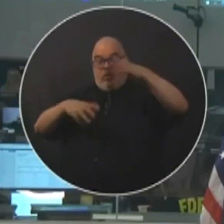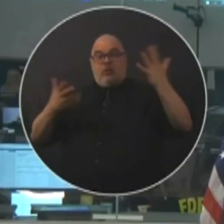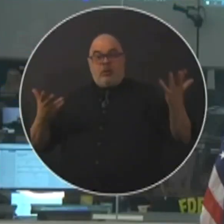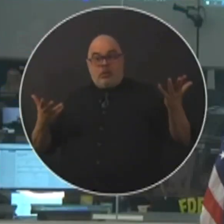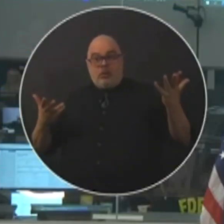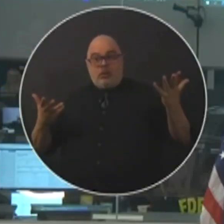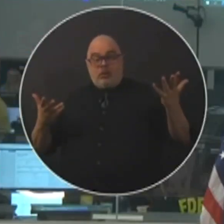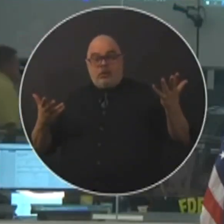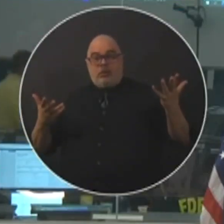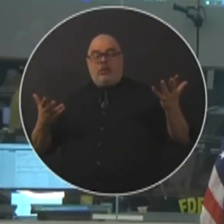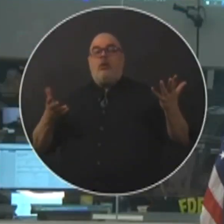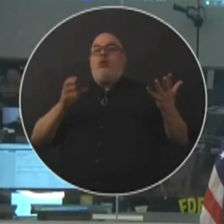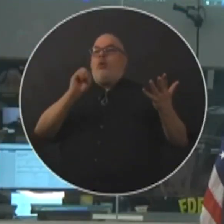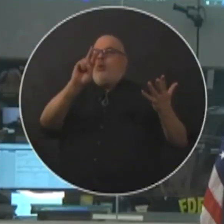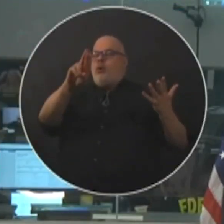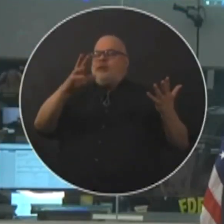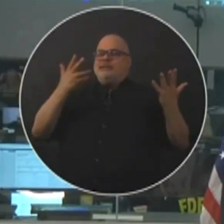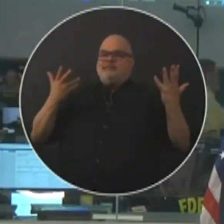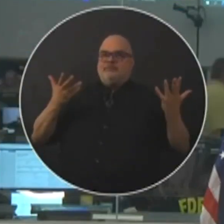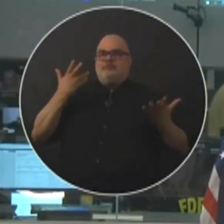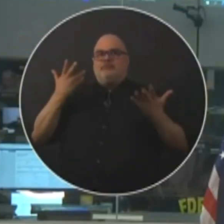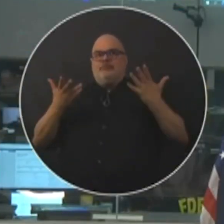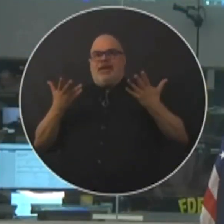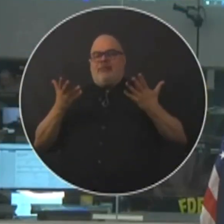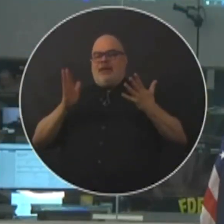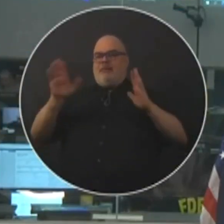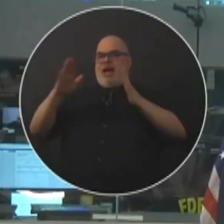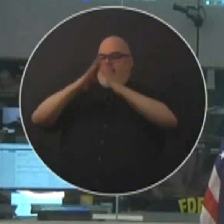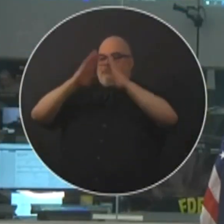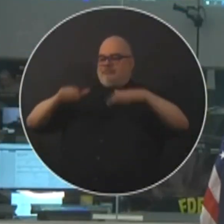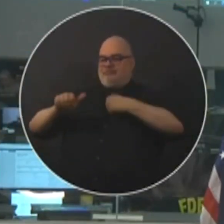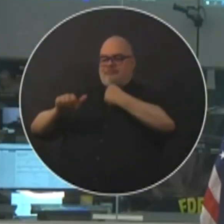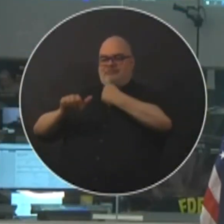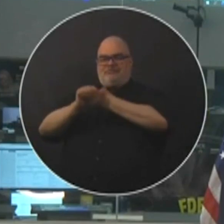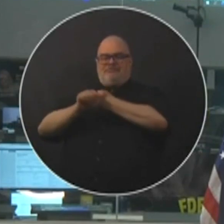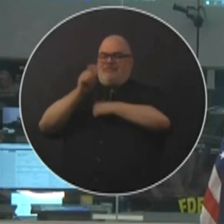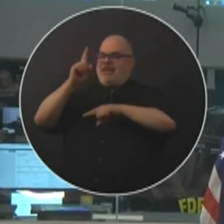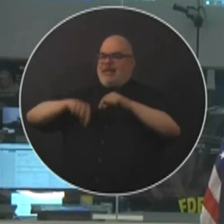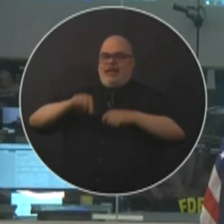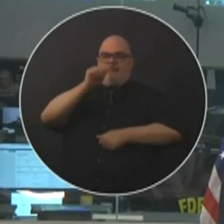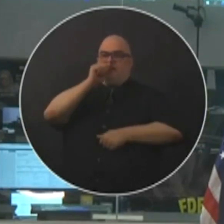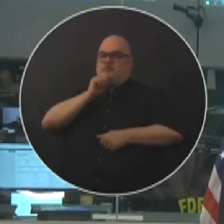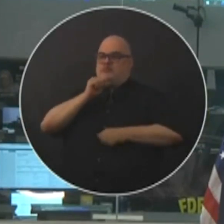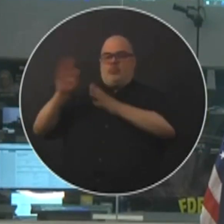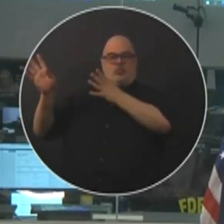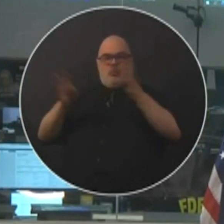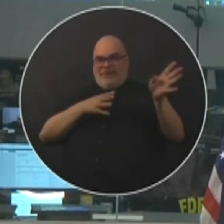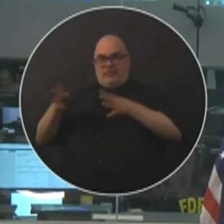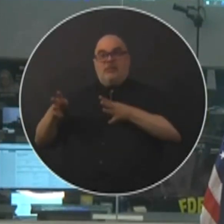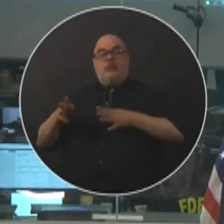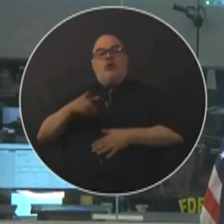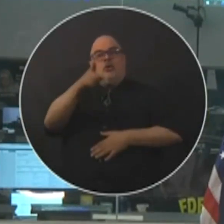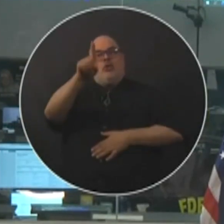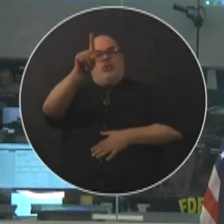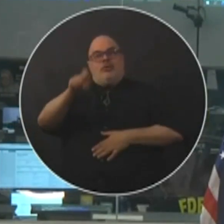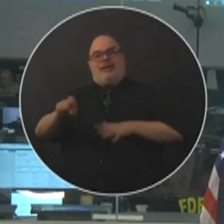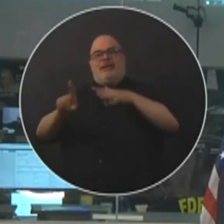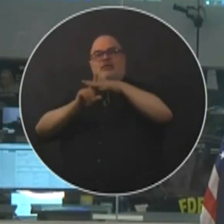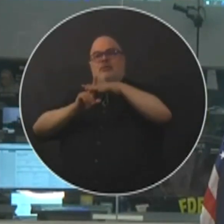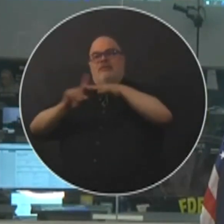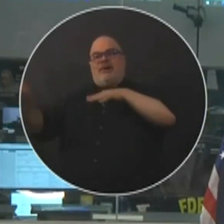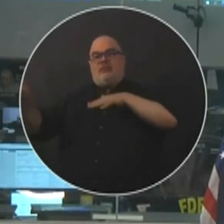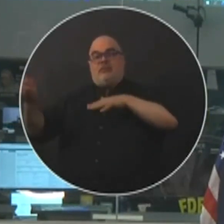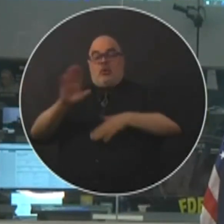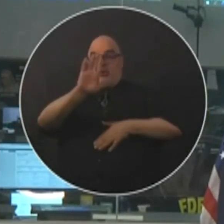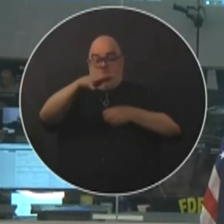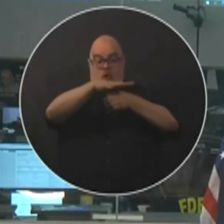low-lying area, or some other structure that cannot sustain winds, you will need to evacuate when your local